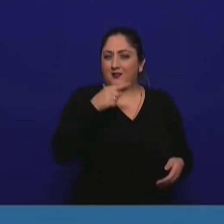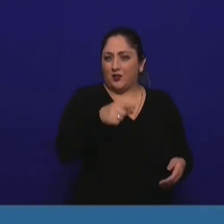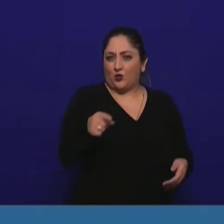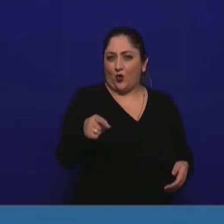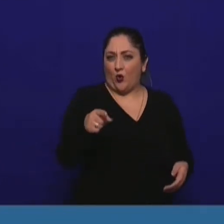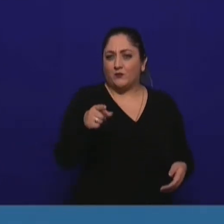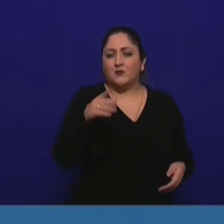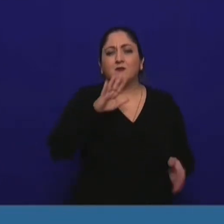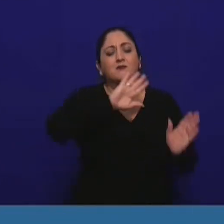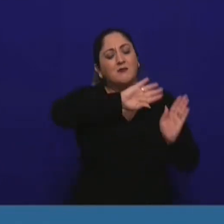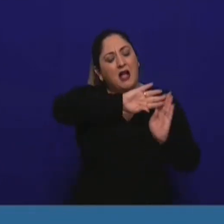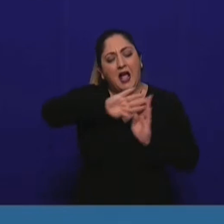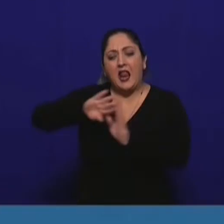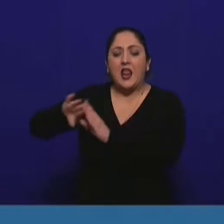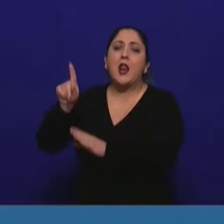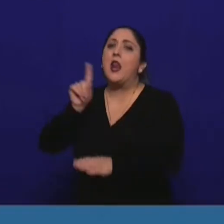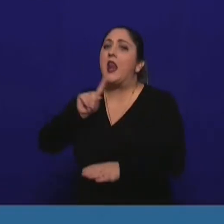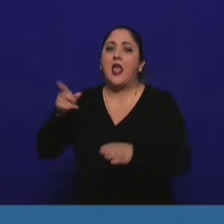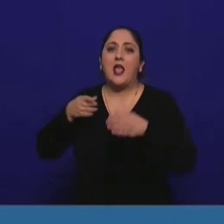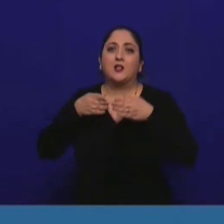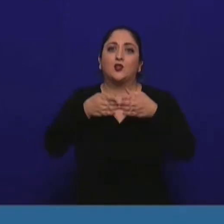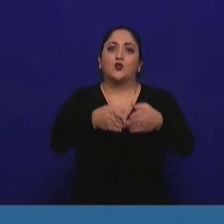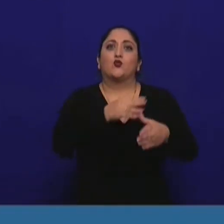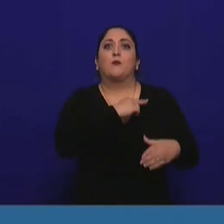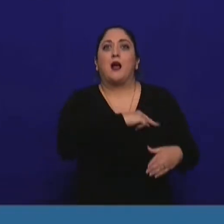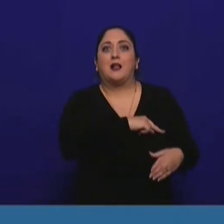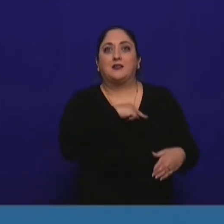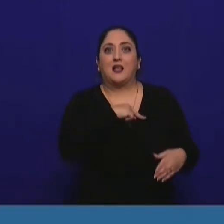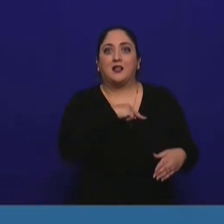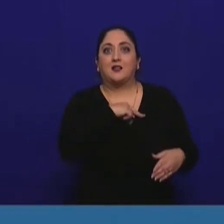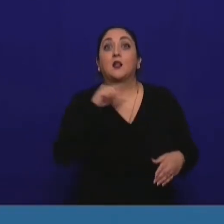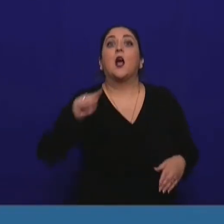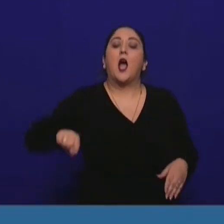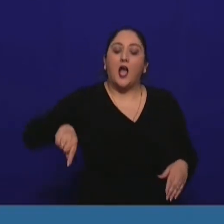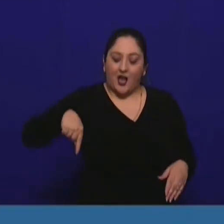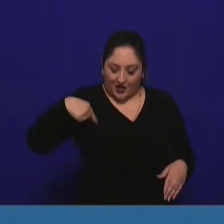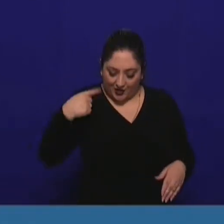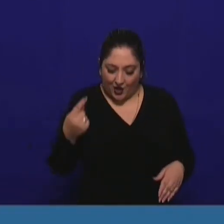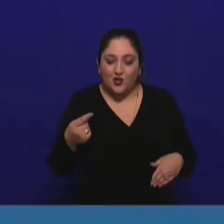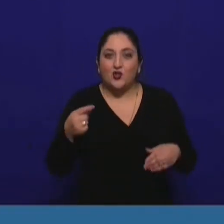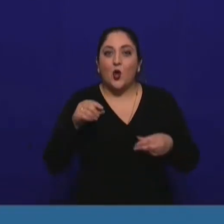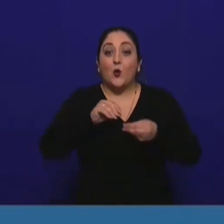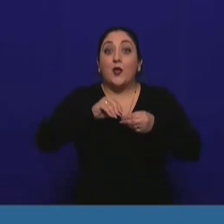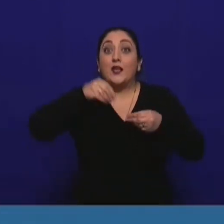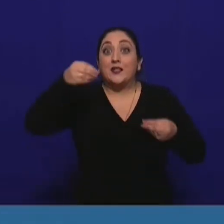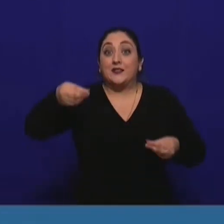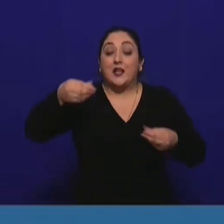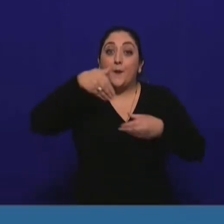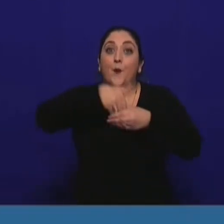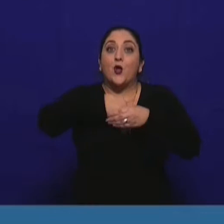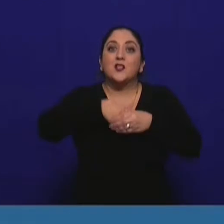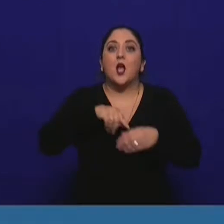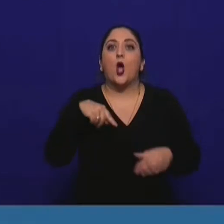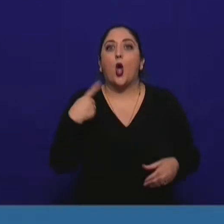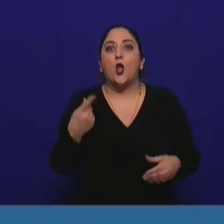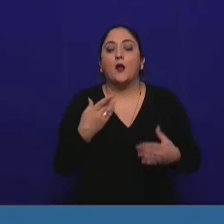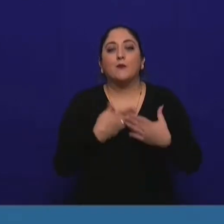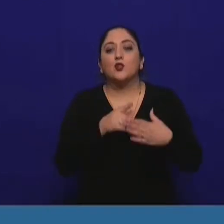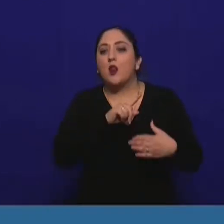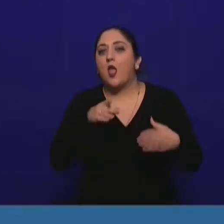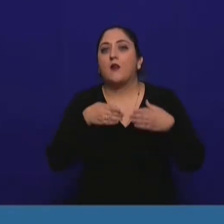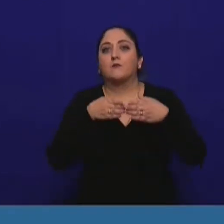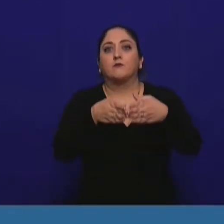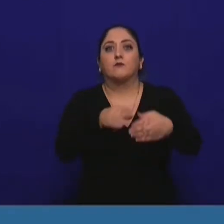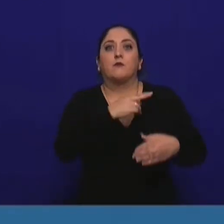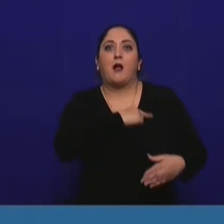dak l-appuntament biex tiġu Malta. Aħna ħnerġgħu fil-ġimgħa li ġejja nibatulkom ittra oħra biex inkun nistgħu nagħtukom